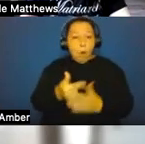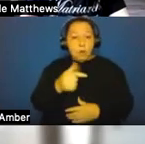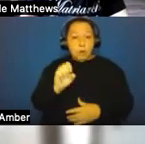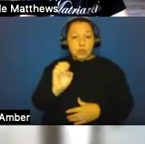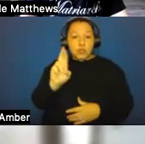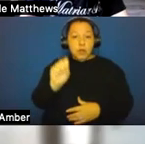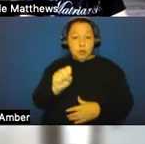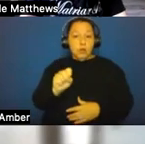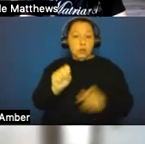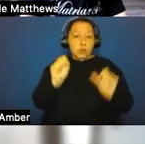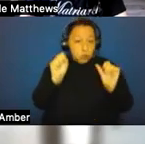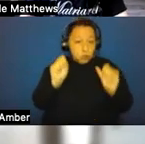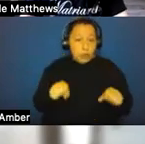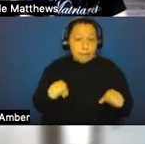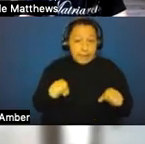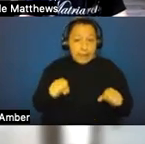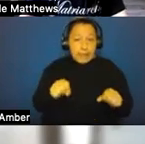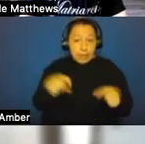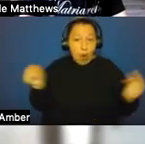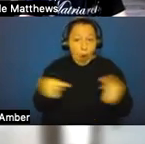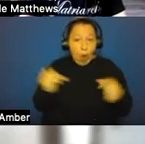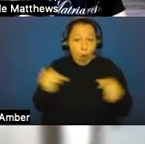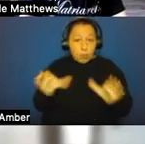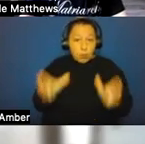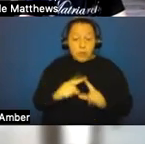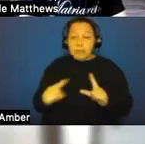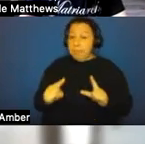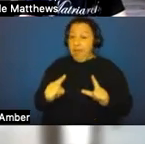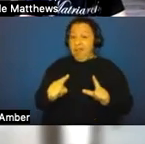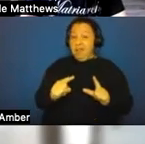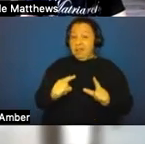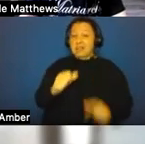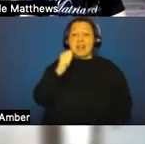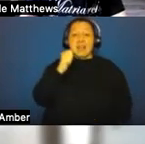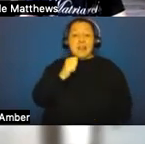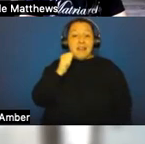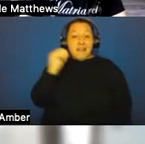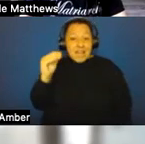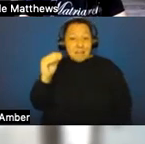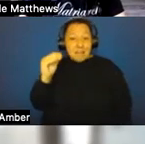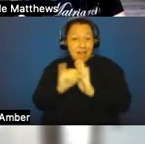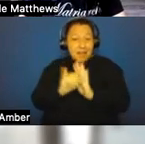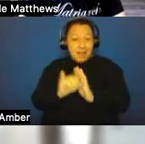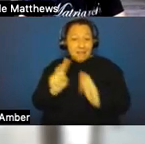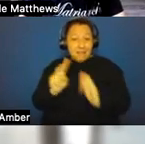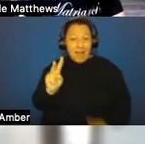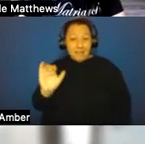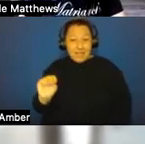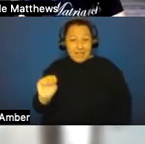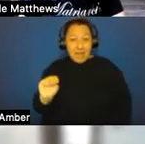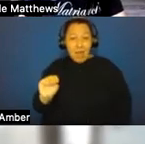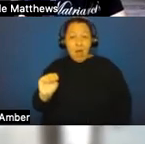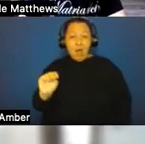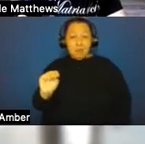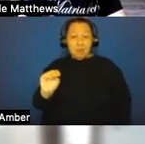right? But statistically, female identified victims are at have higher rates of sexual